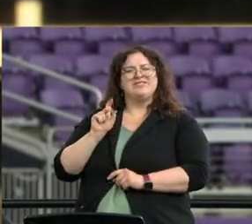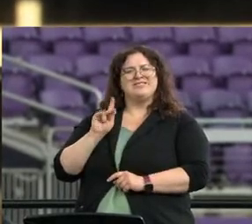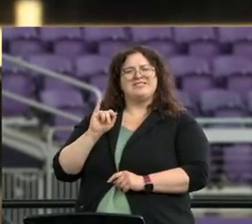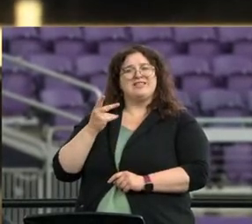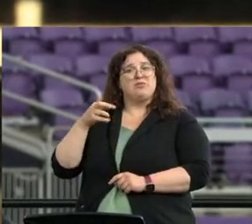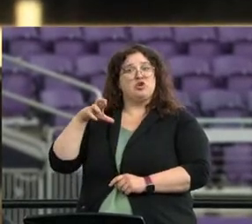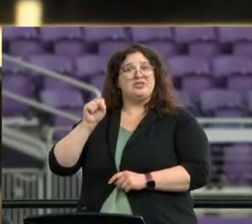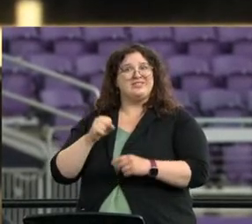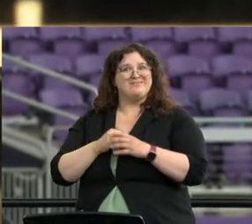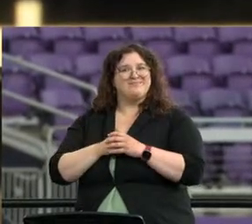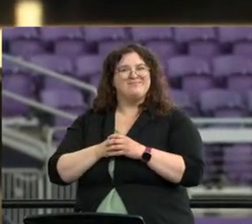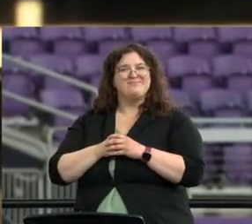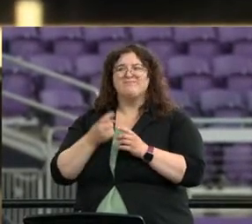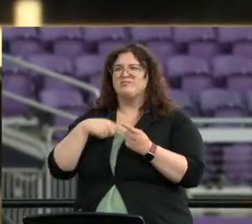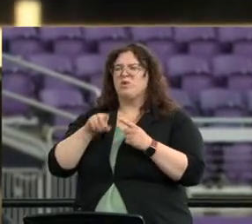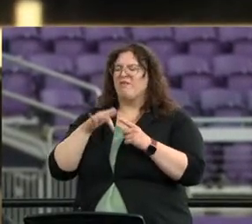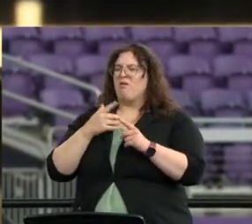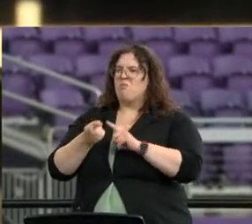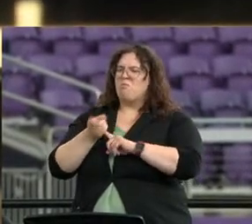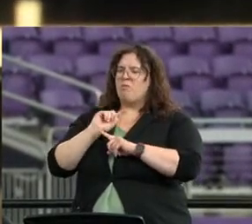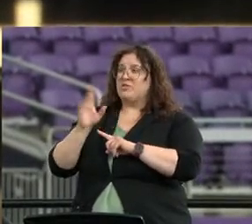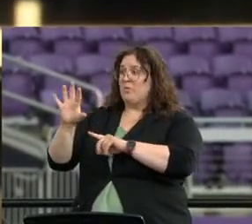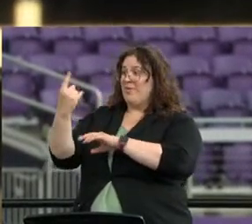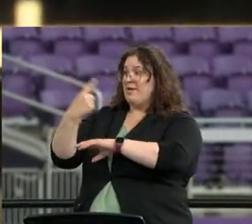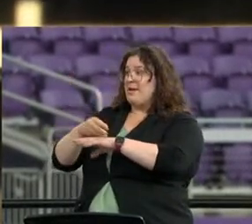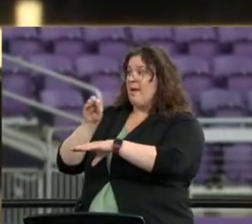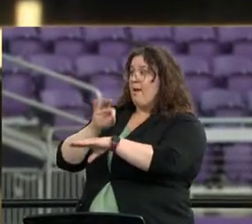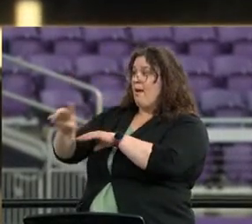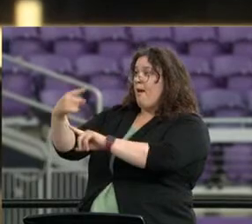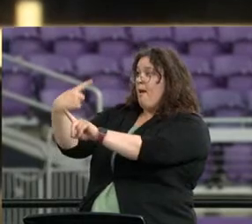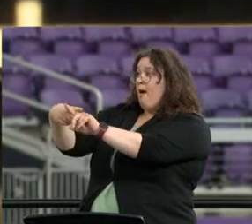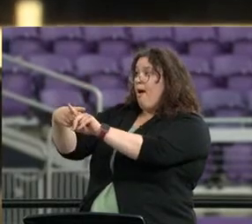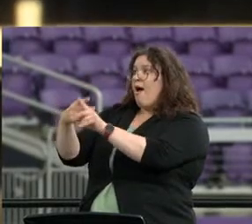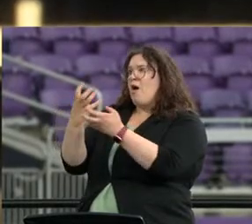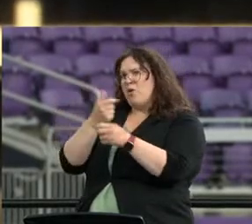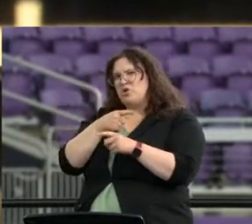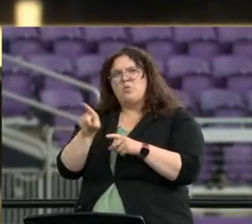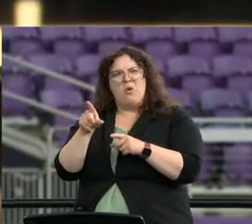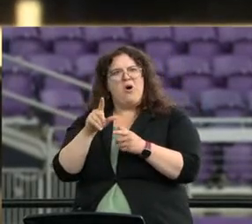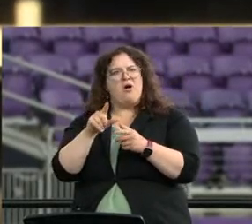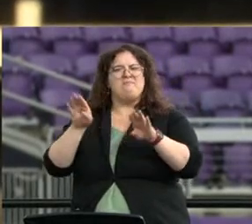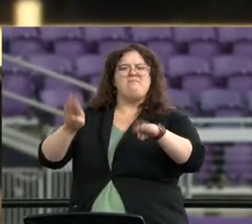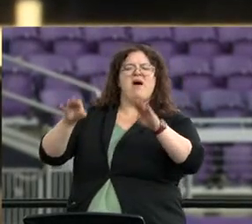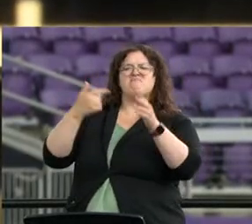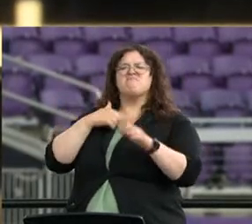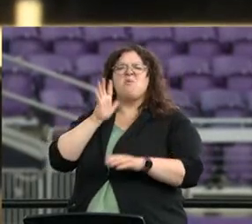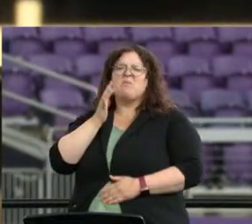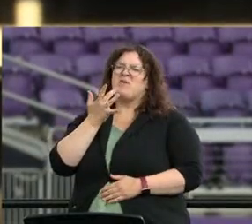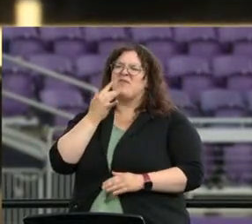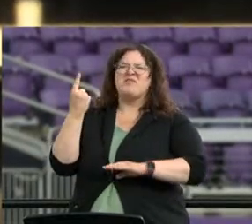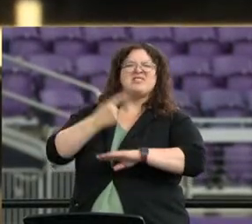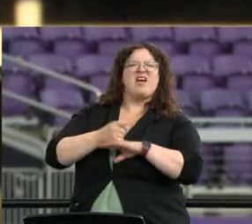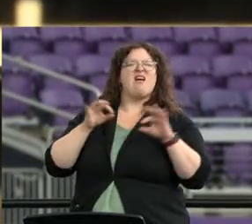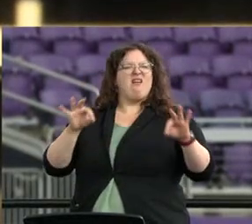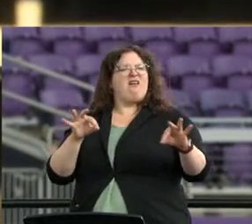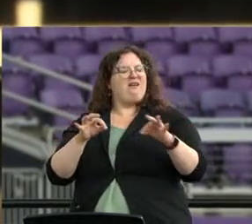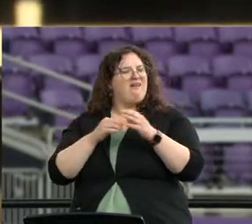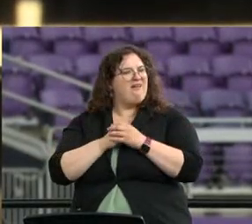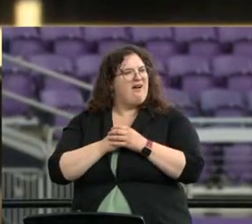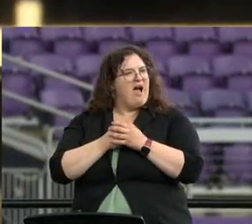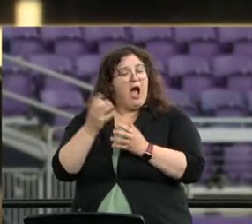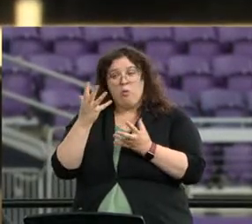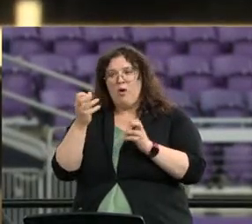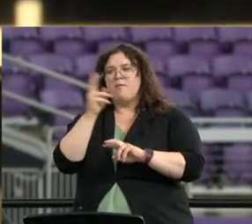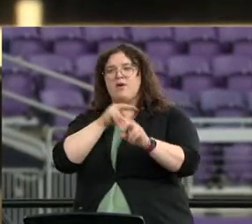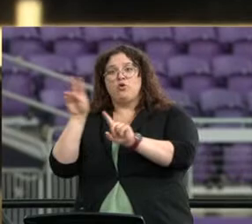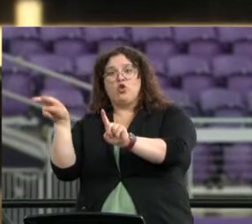moments occur to bring positivity to someone's day, be the betting favorite. Be the one who people come to expect will do something special,